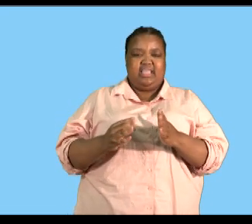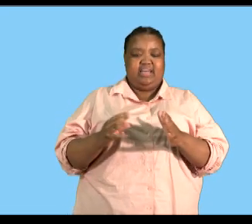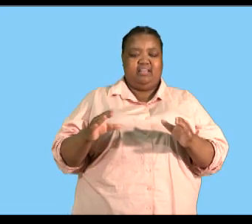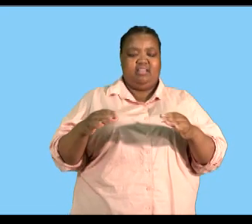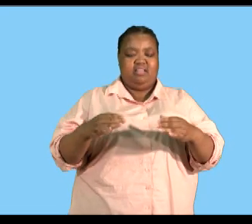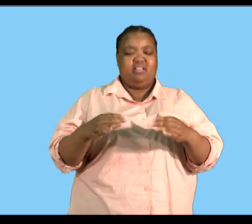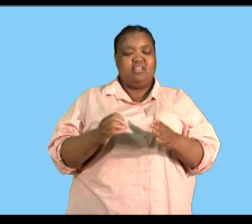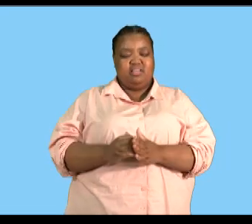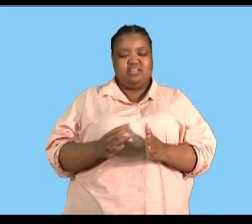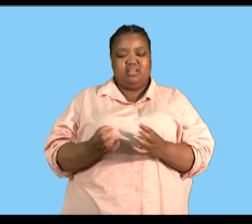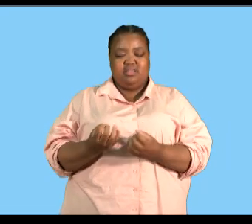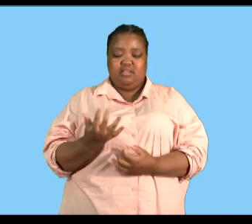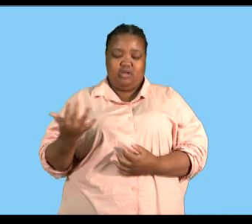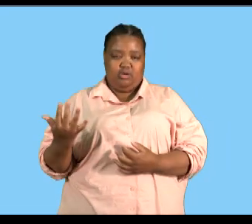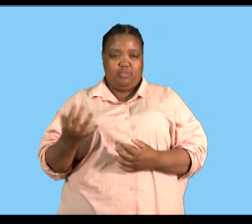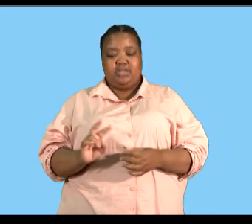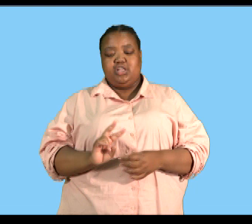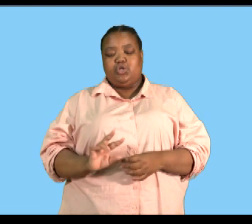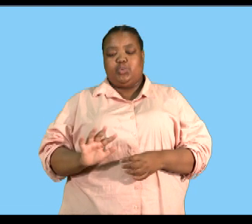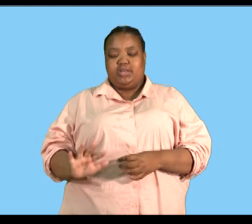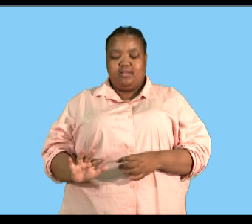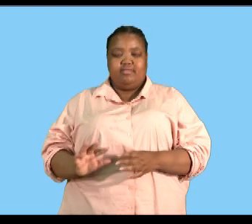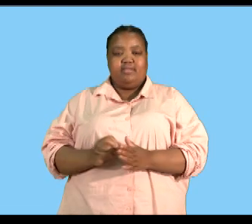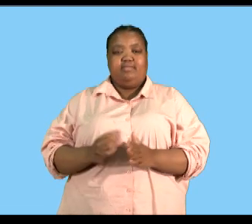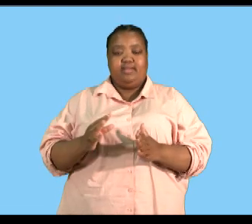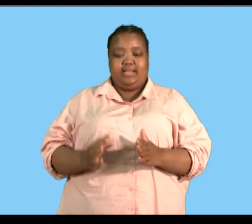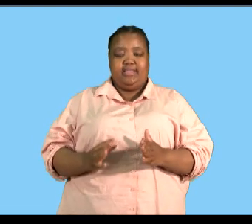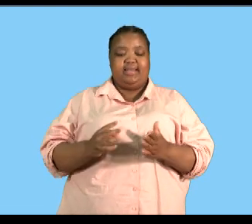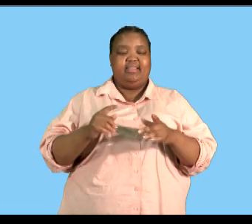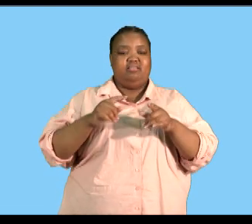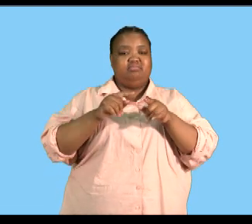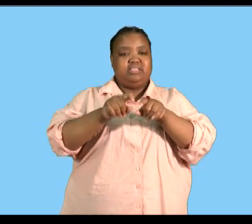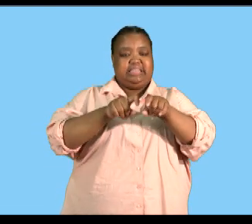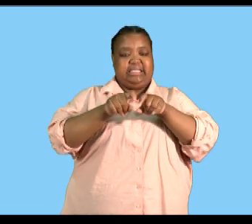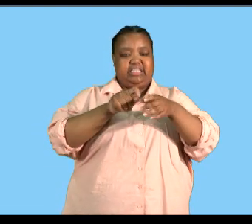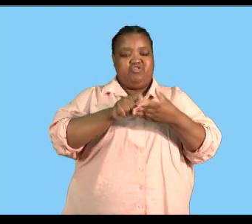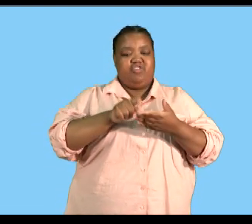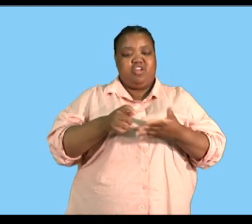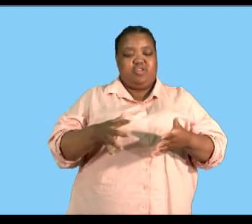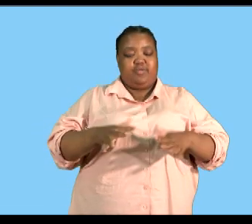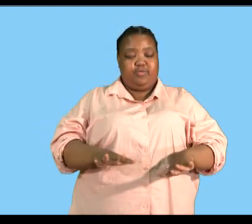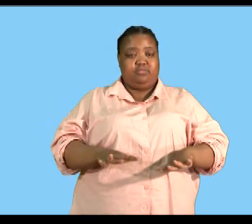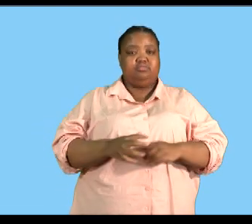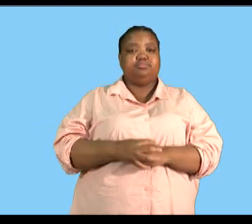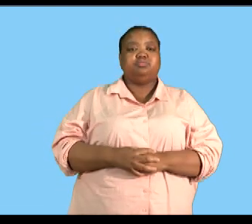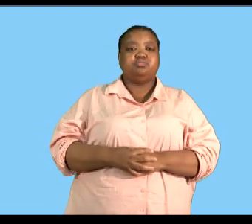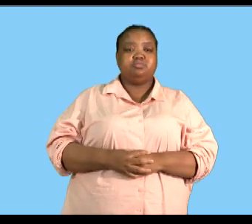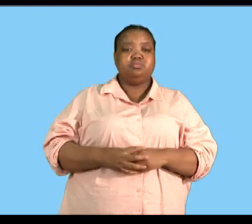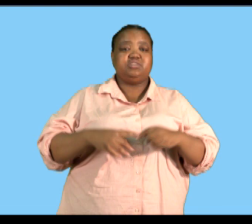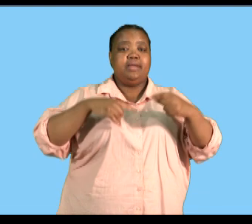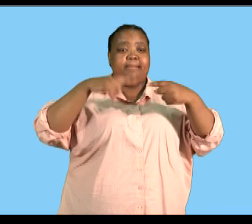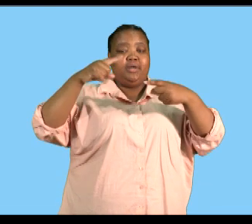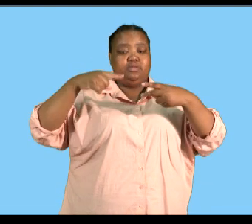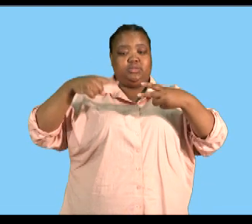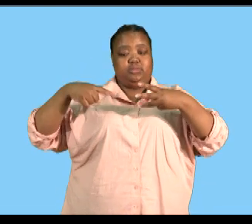in this class, of which there are 25 learners who wrote this test. So adding the sum of